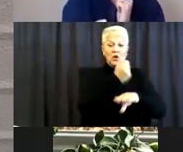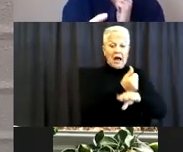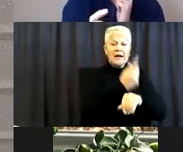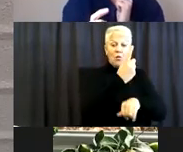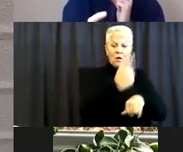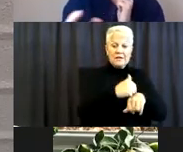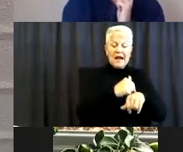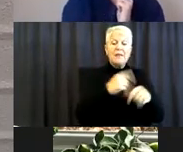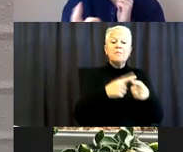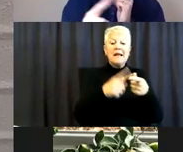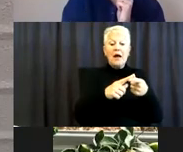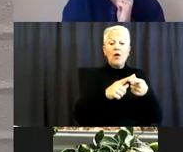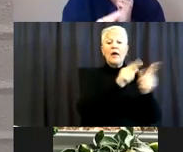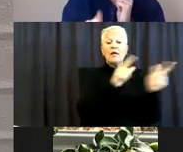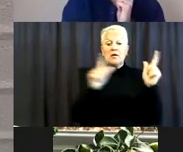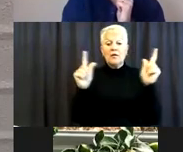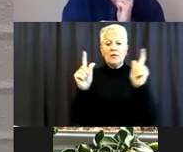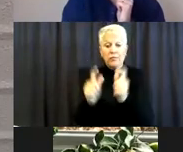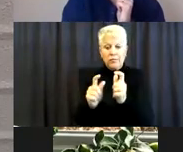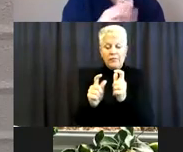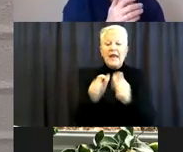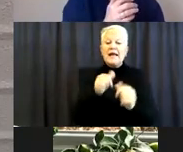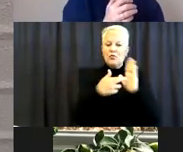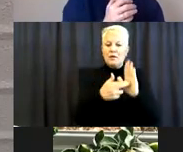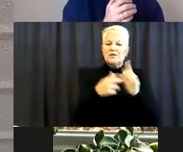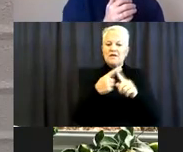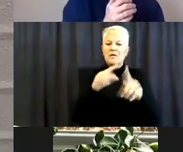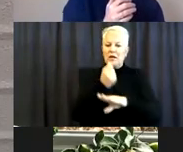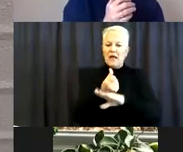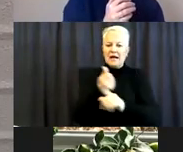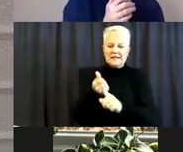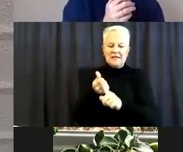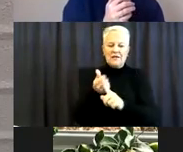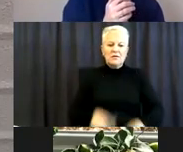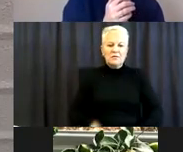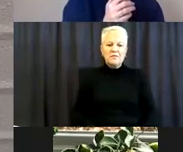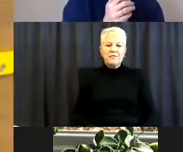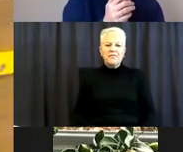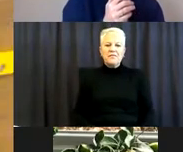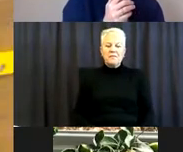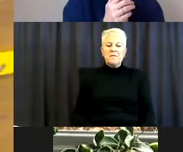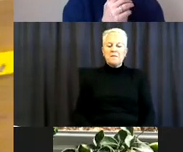he recognizes it by just the shank of the lock itself. Next slide, please.